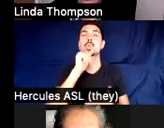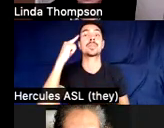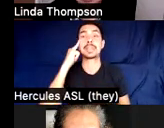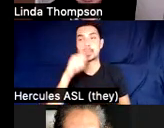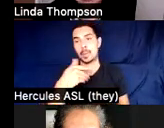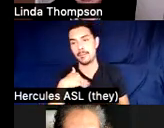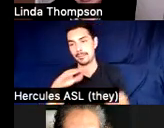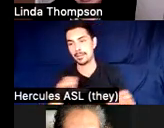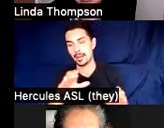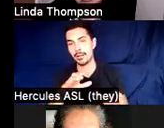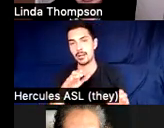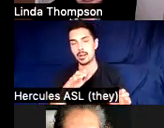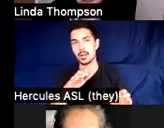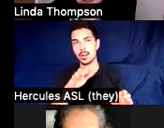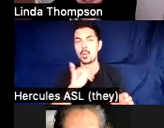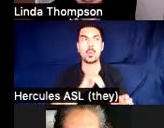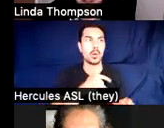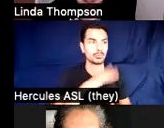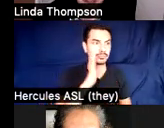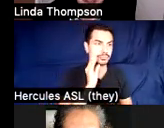you would have done.